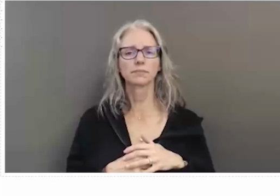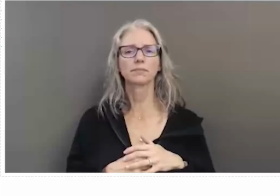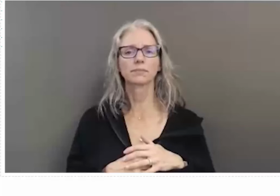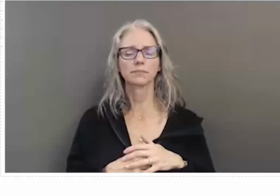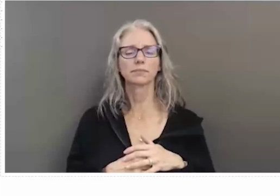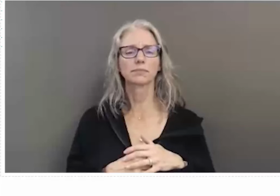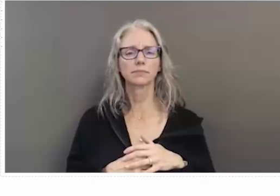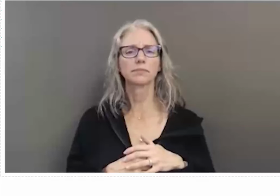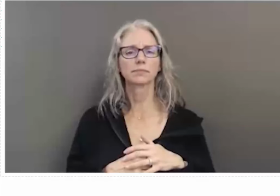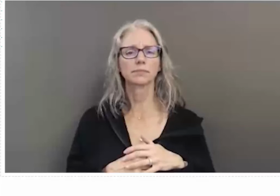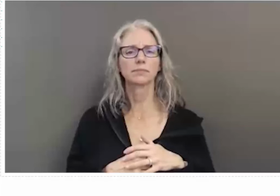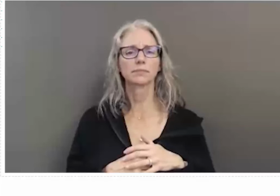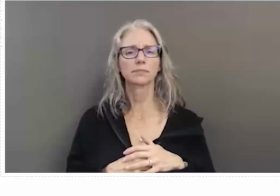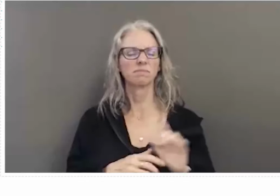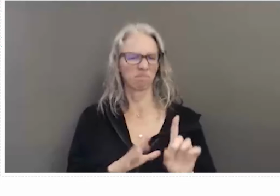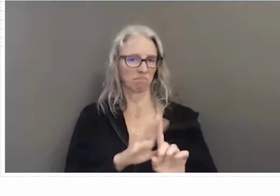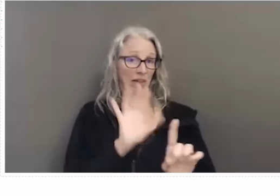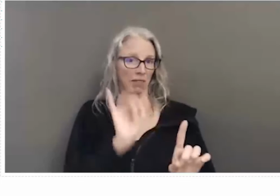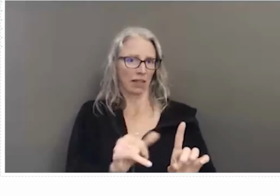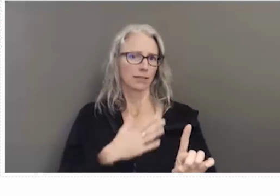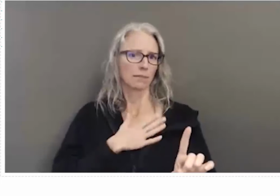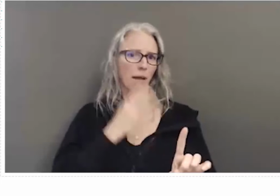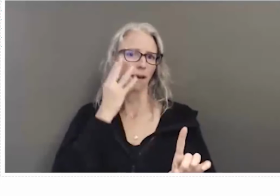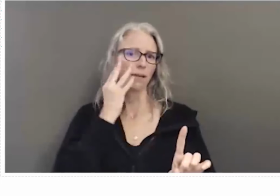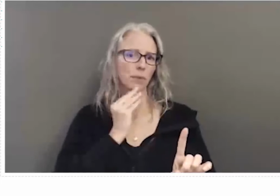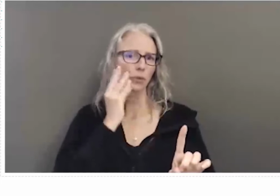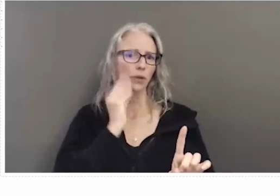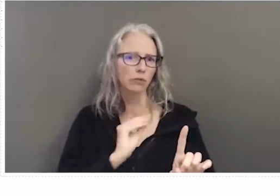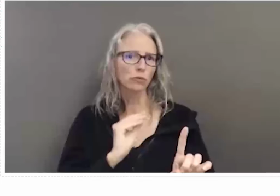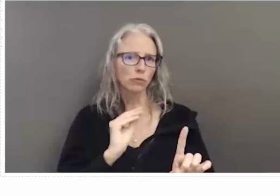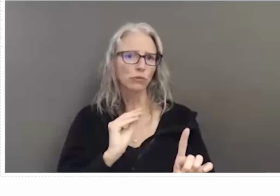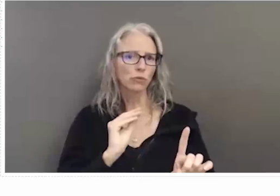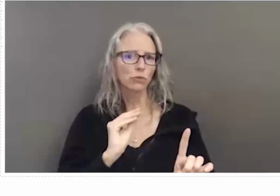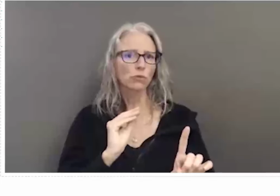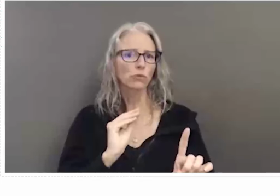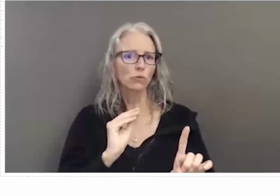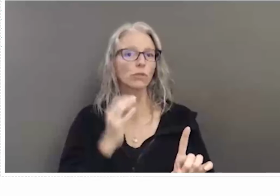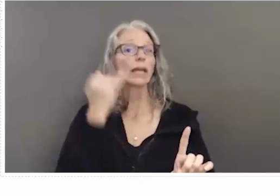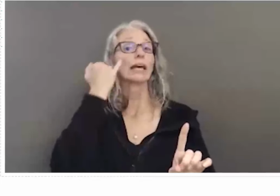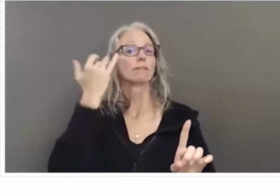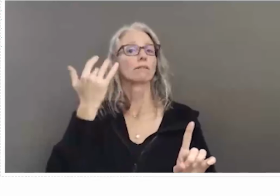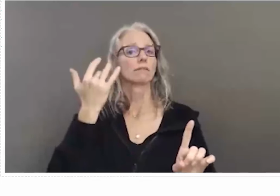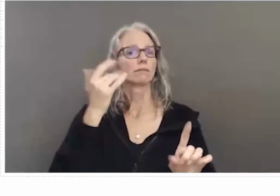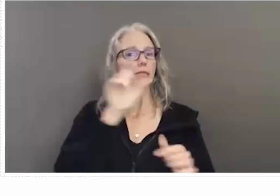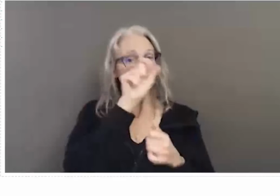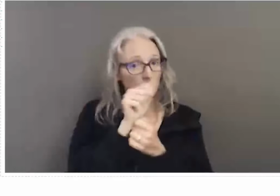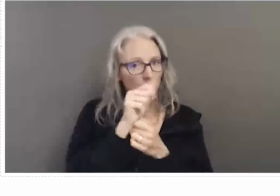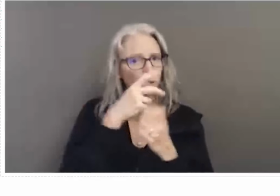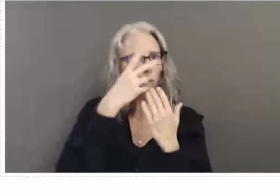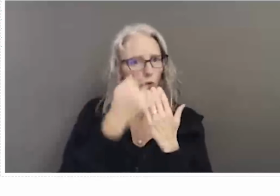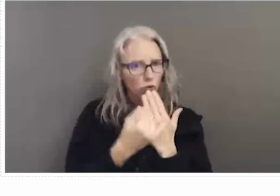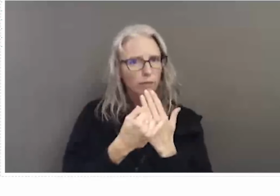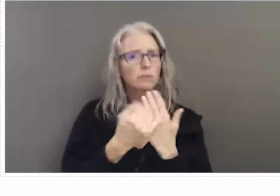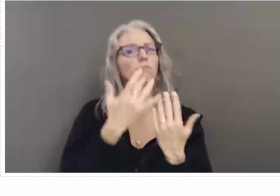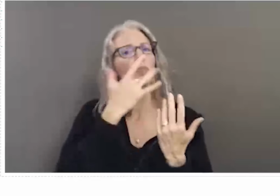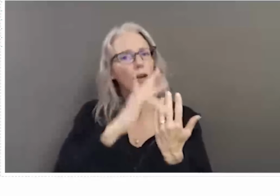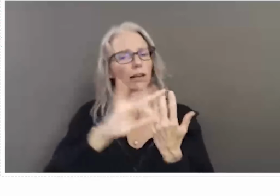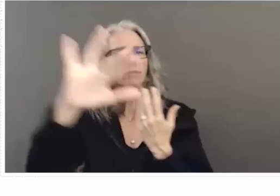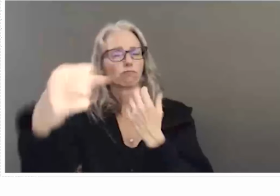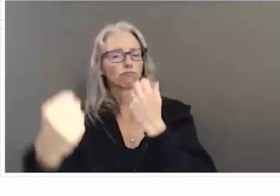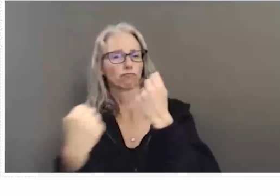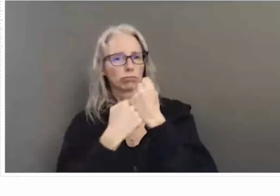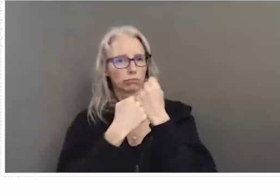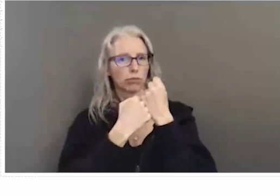it's in line with my experience with having sponsors on specific projects, and it also keeps us accountable as